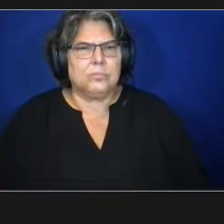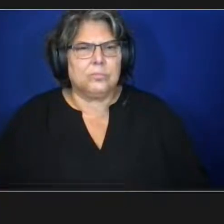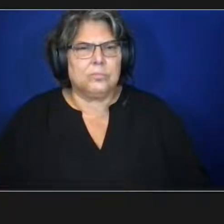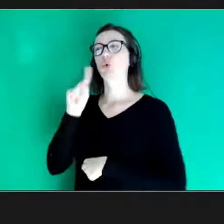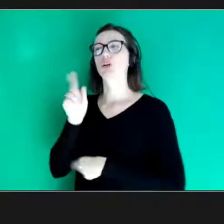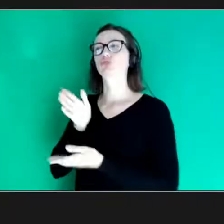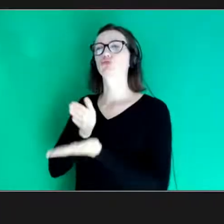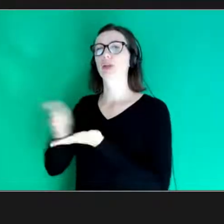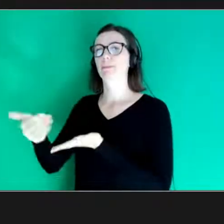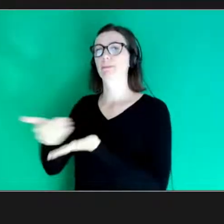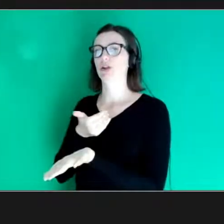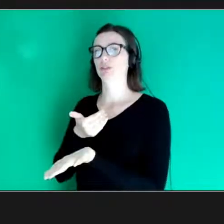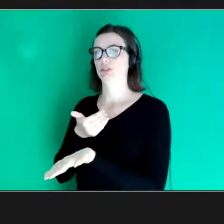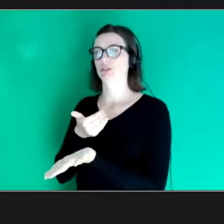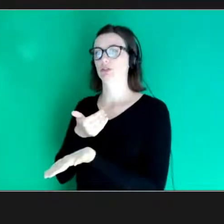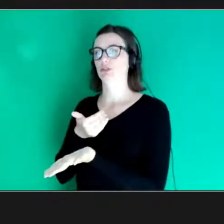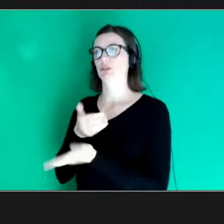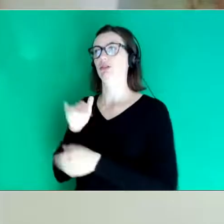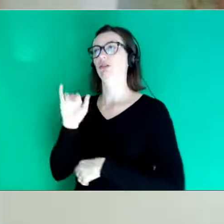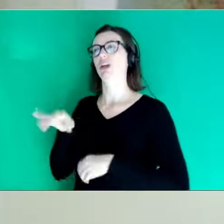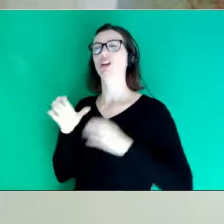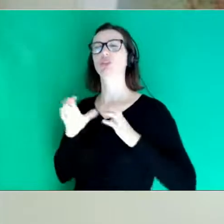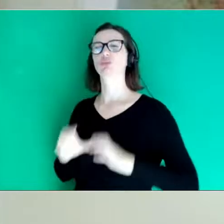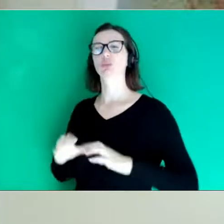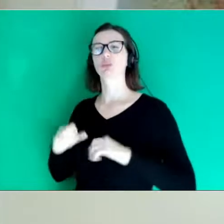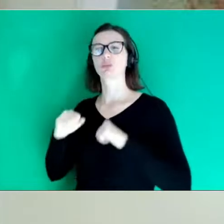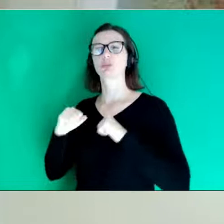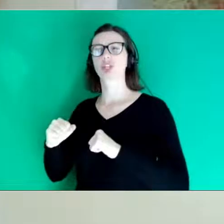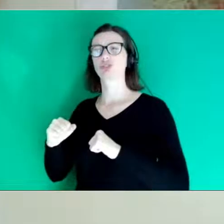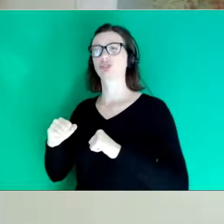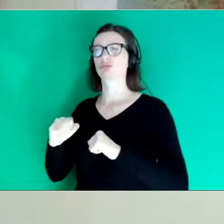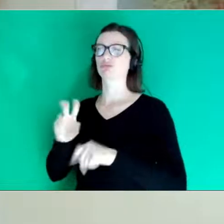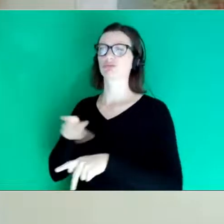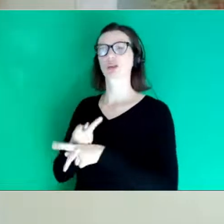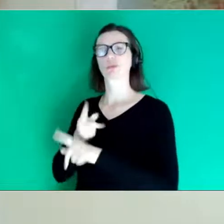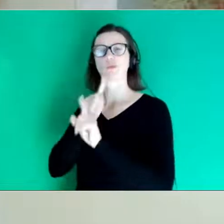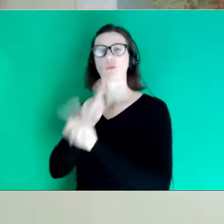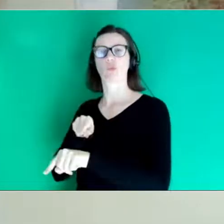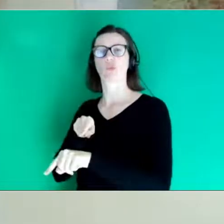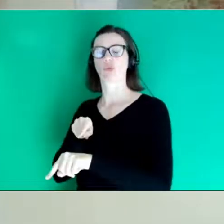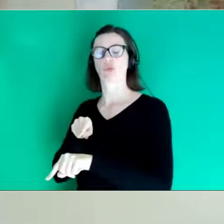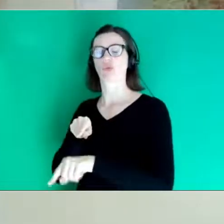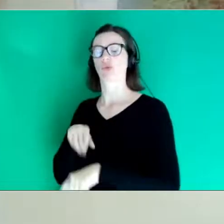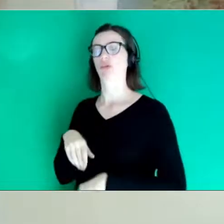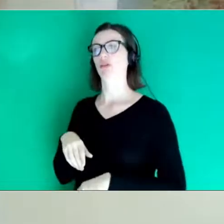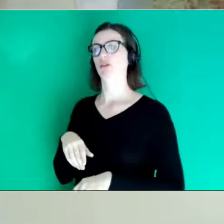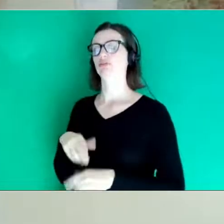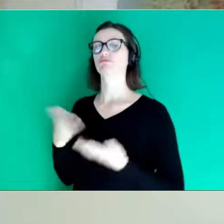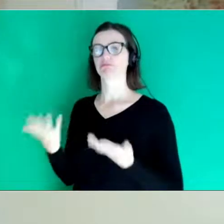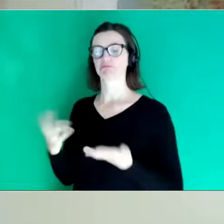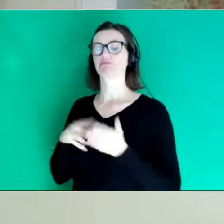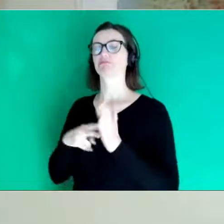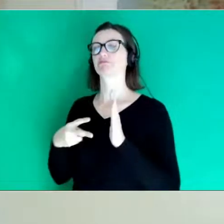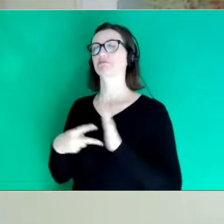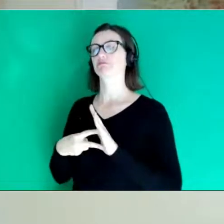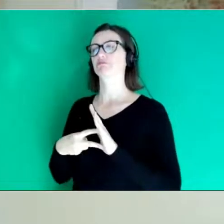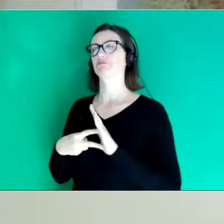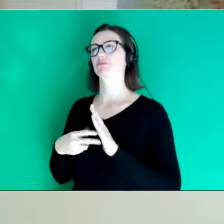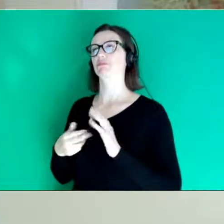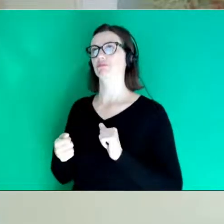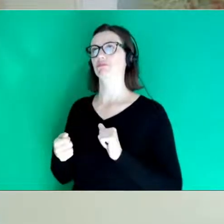a consumer protection type of order. And that is I've